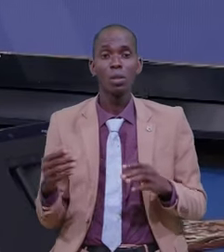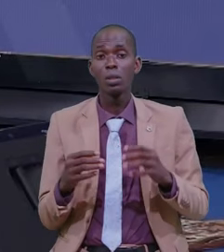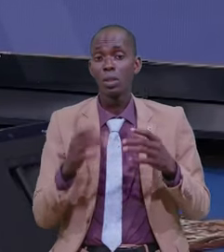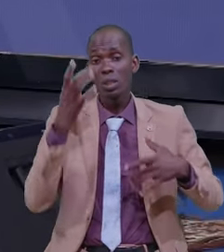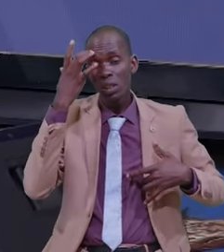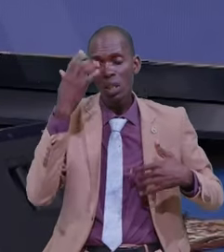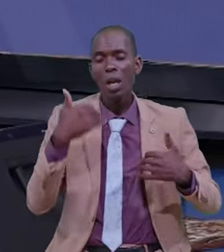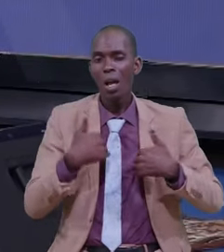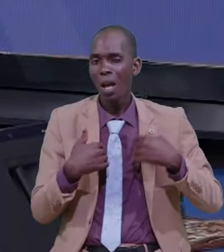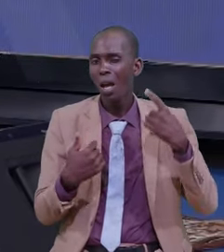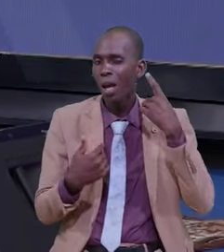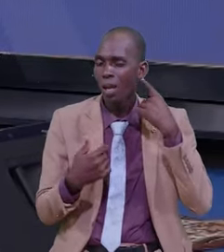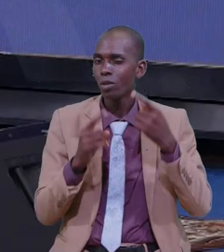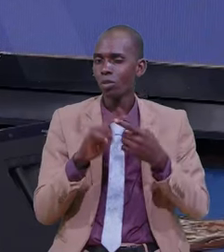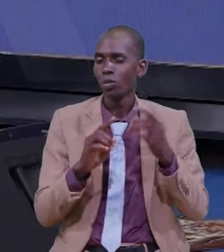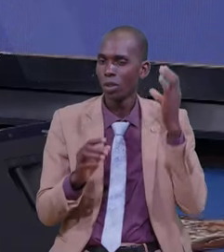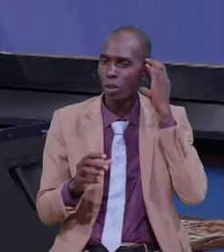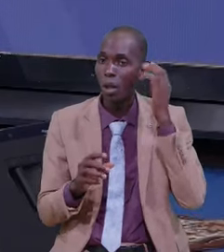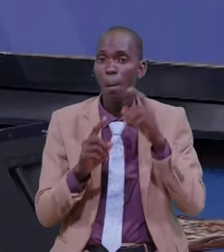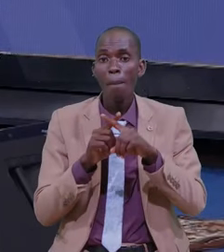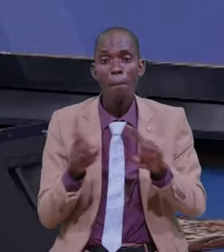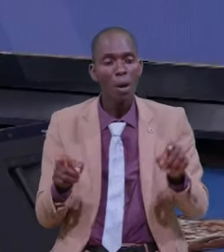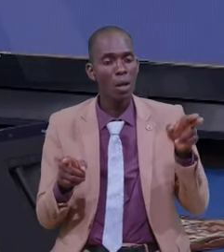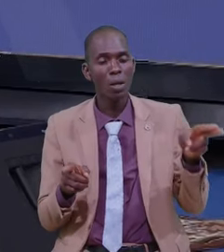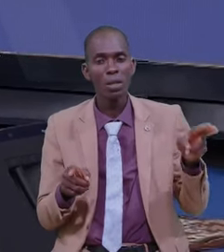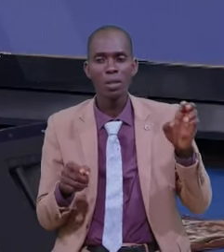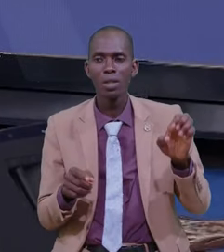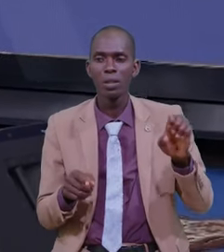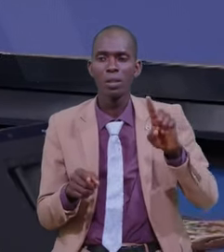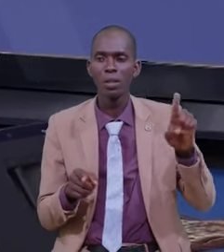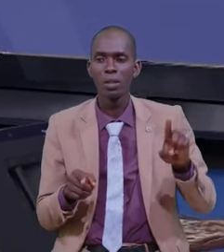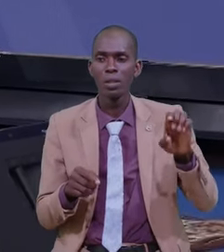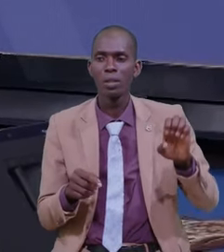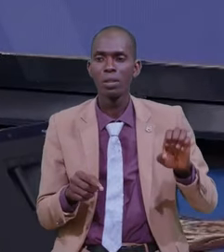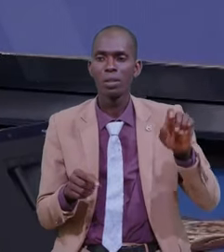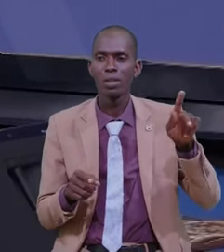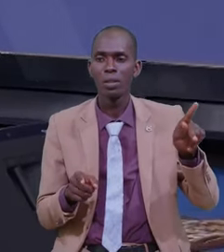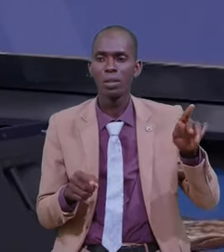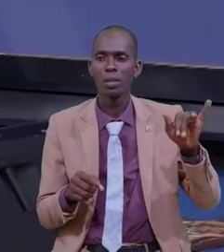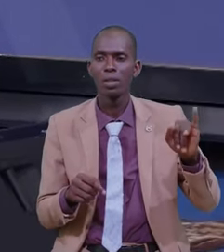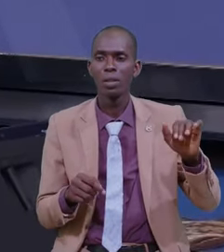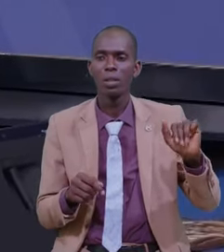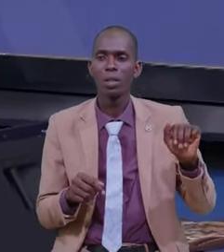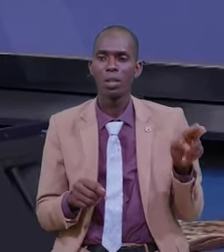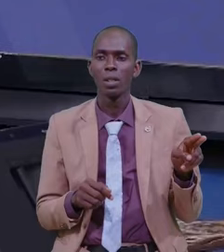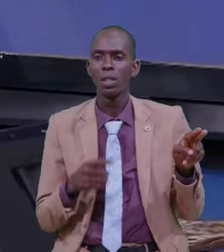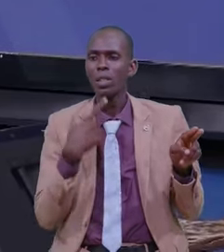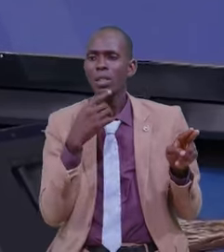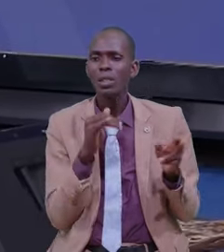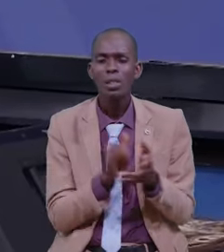to hear. But Hezekiah, he says, sickness, I still have a